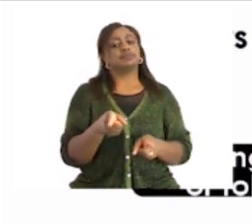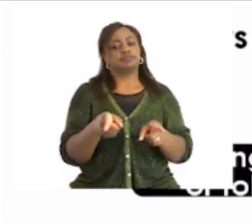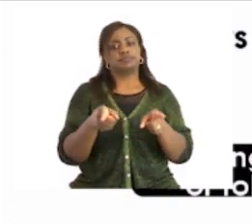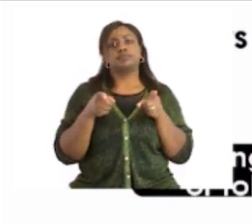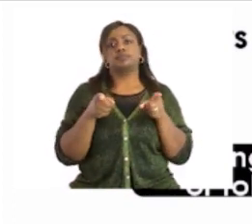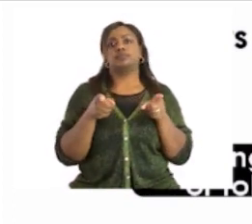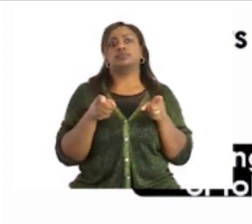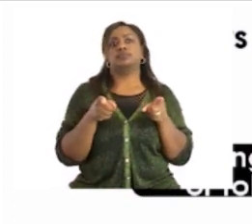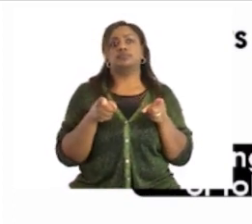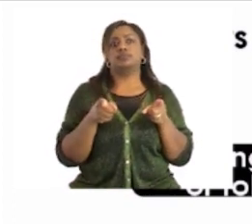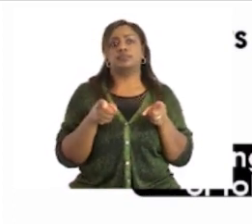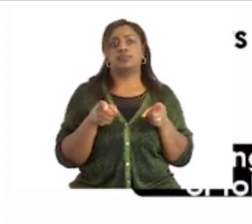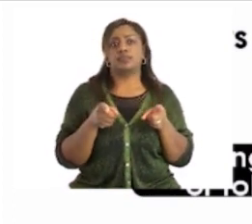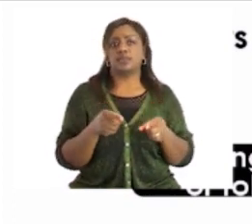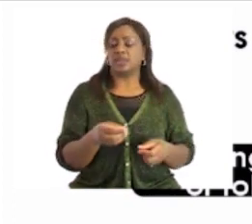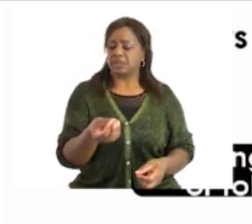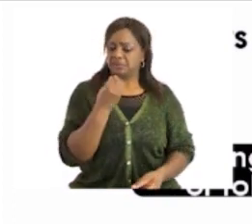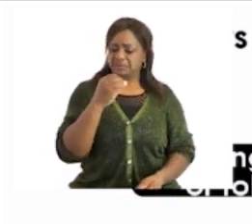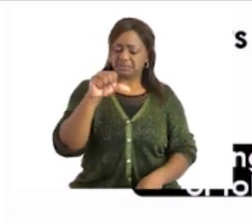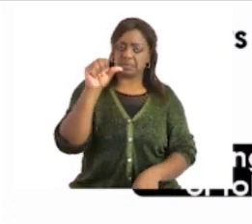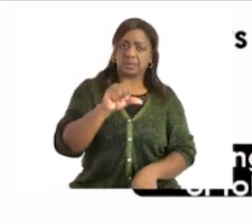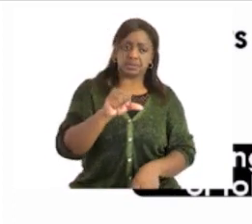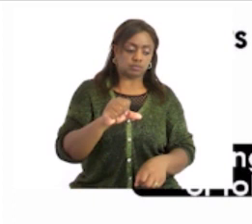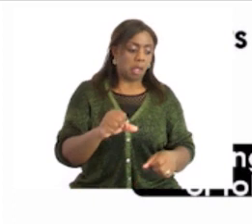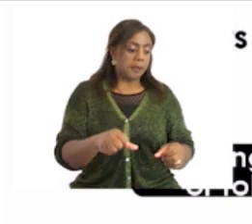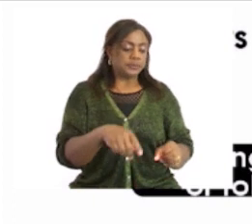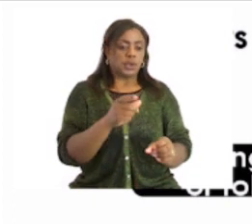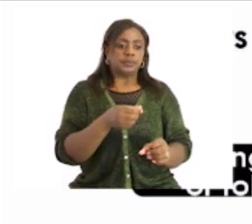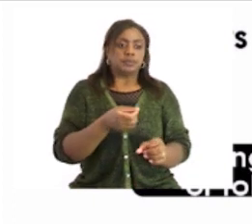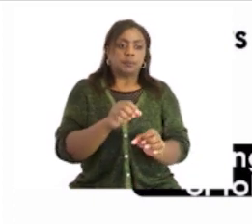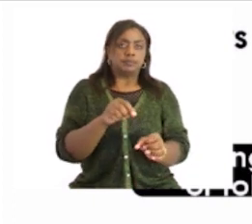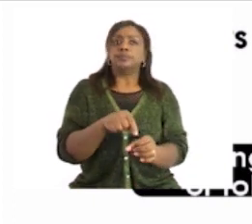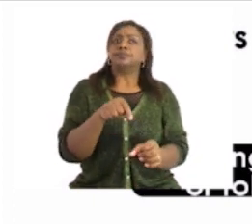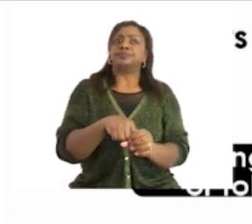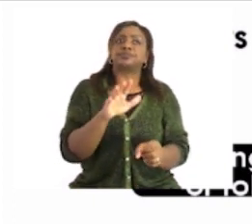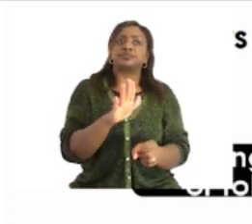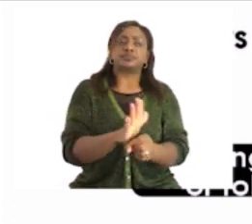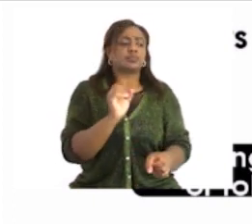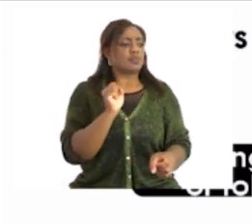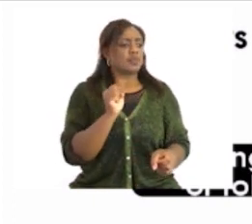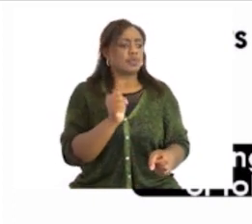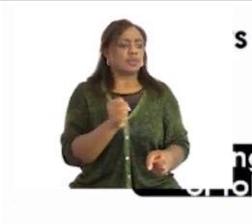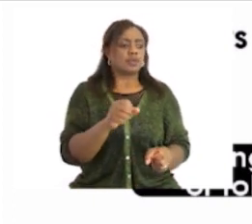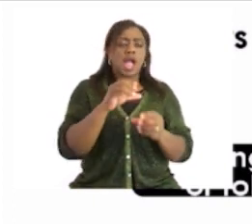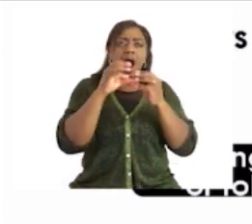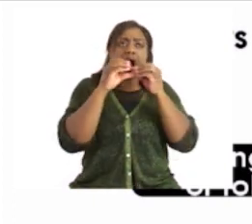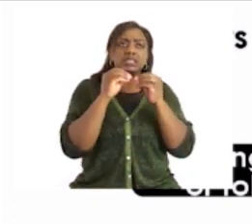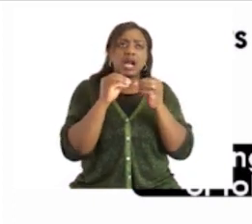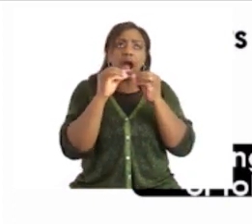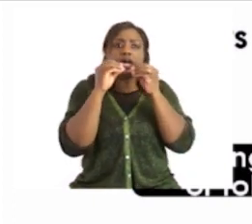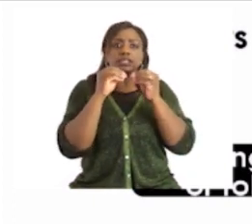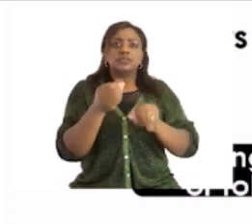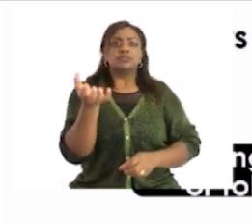cholesterol. But there's a very easy solution for this problem. Even by exercising 20 to 30 minutes per day, you